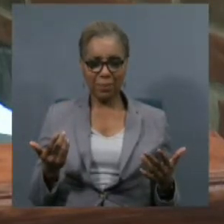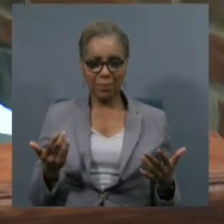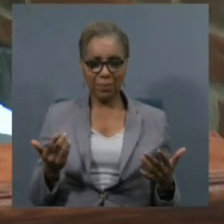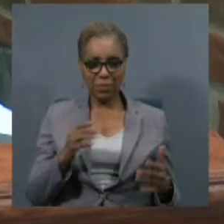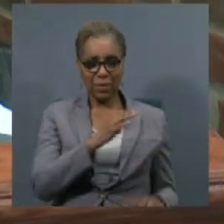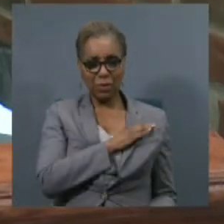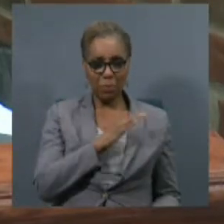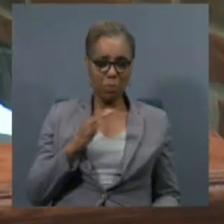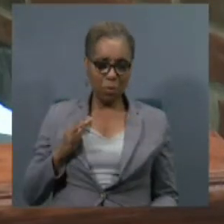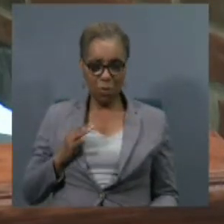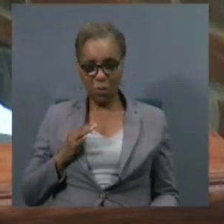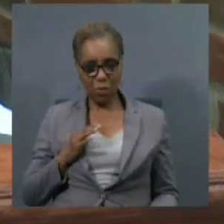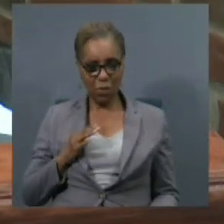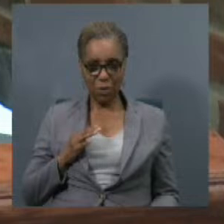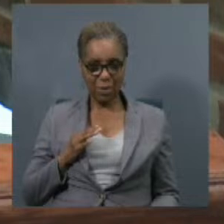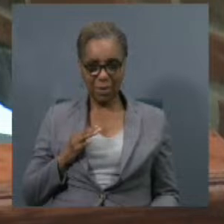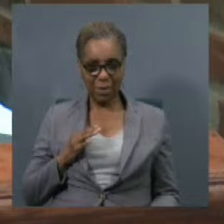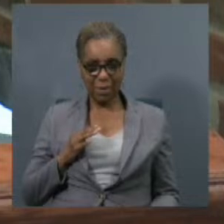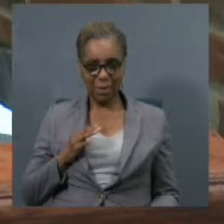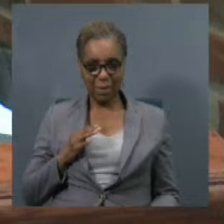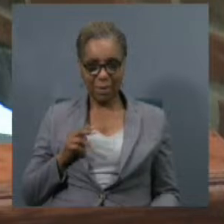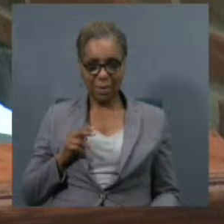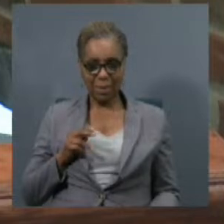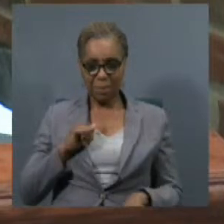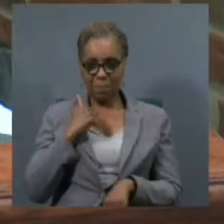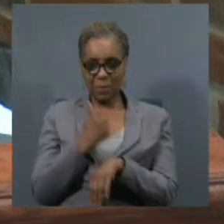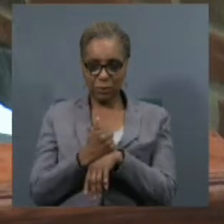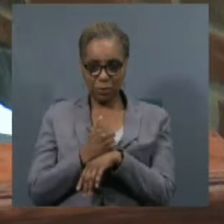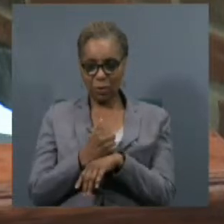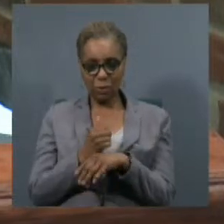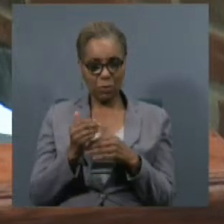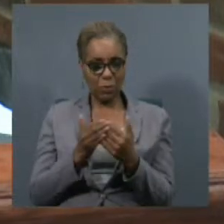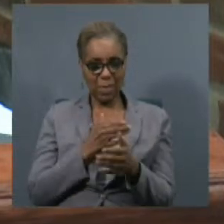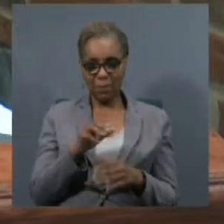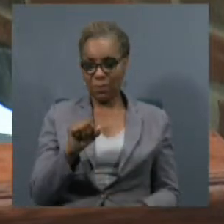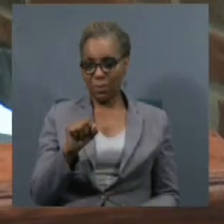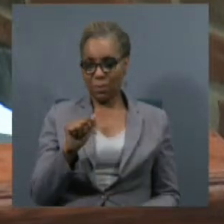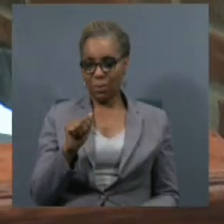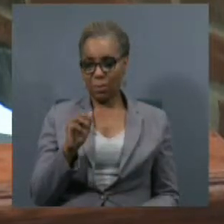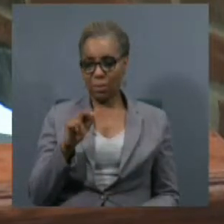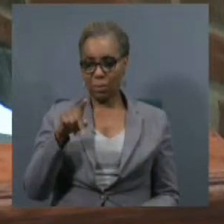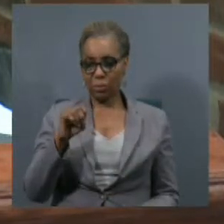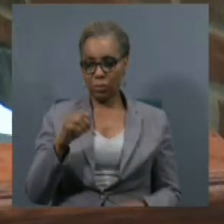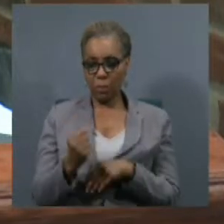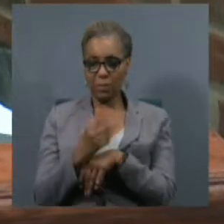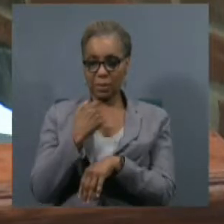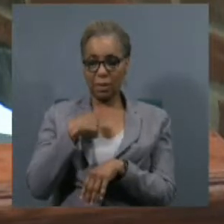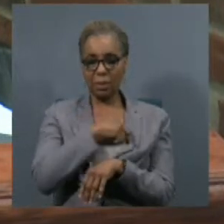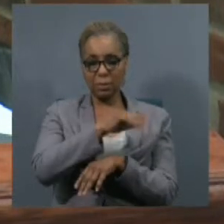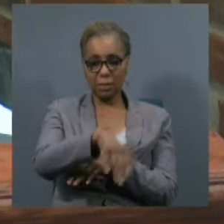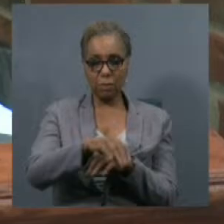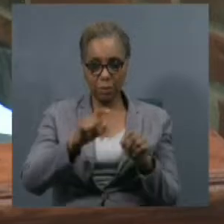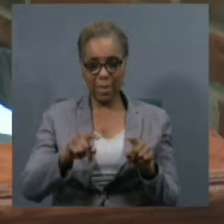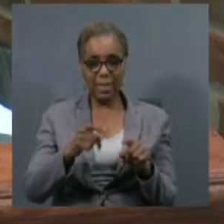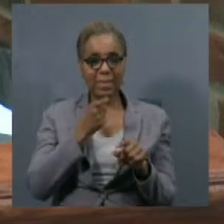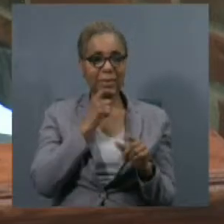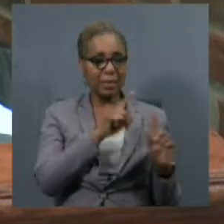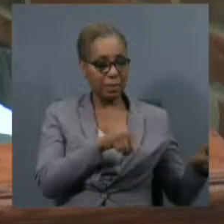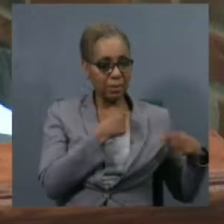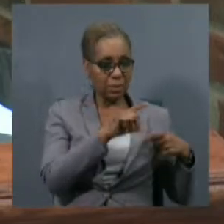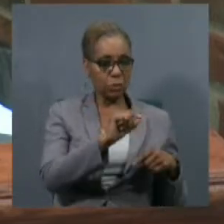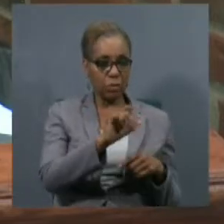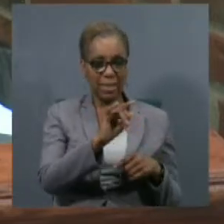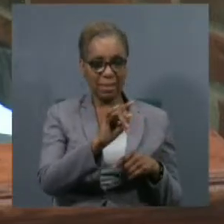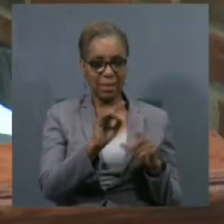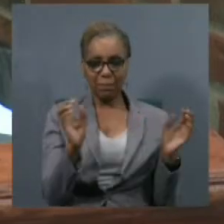the board, from what Mr. Sharpie sent us this afternoon, or sent me this afternoon, says, I think he said 2018, there's